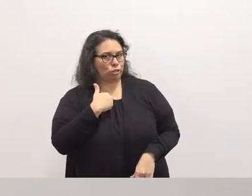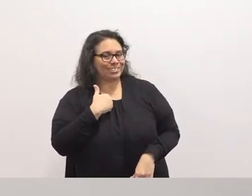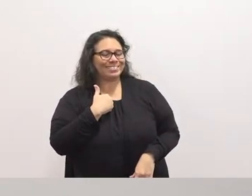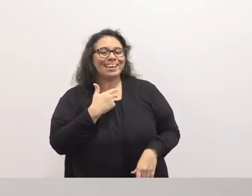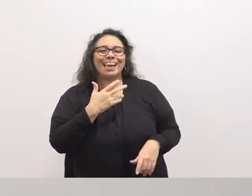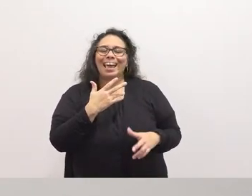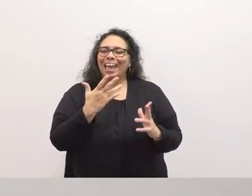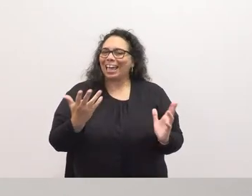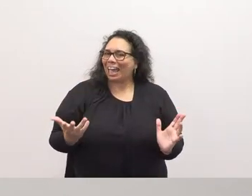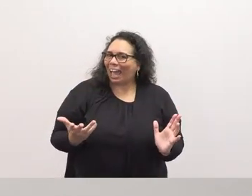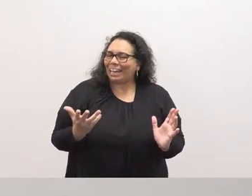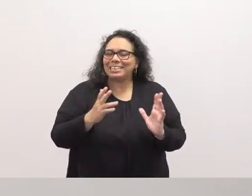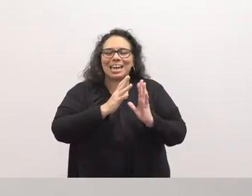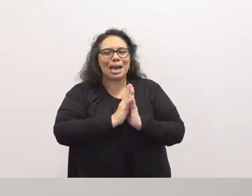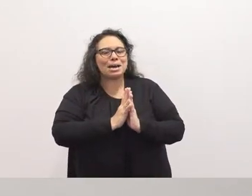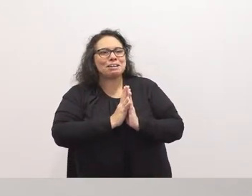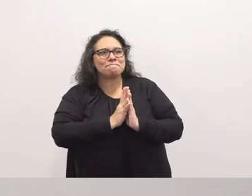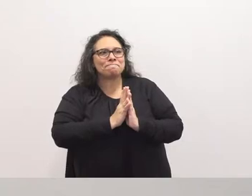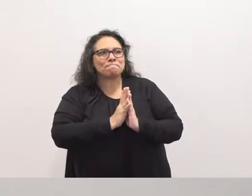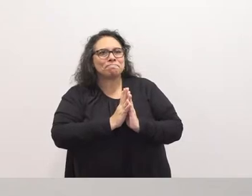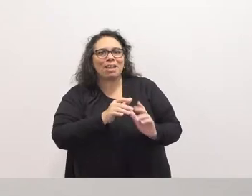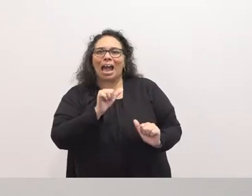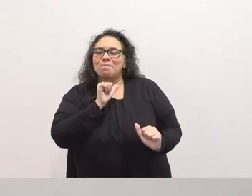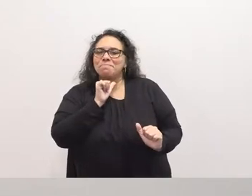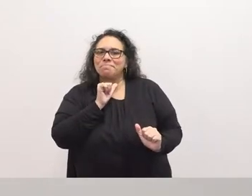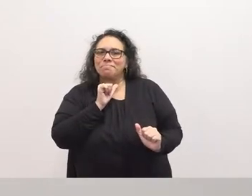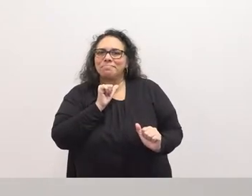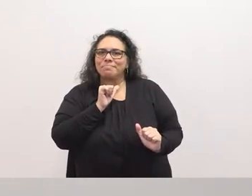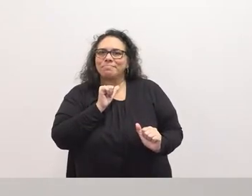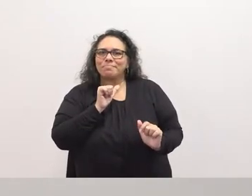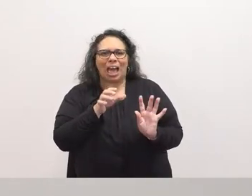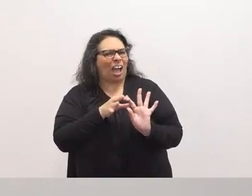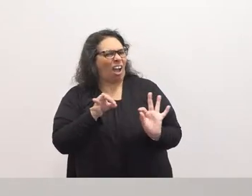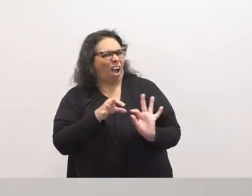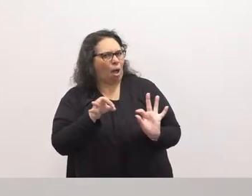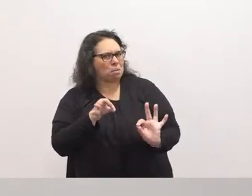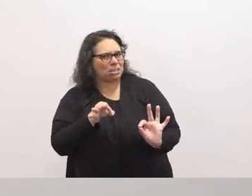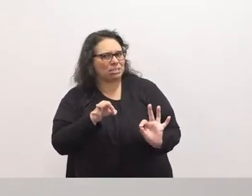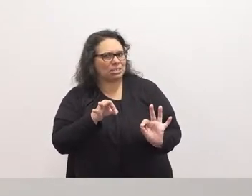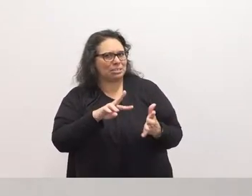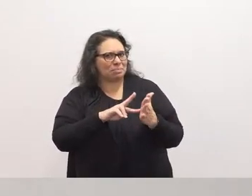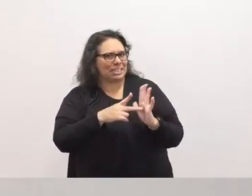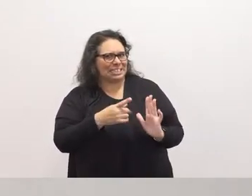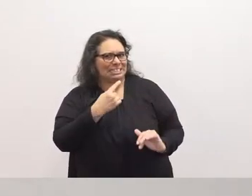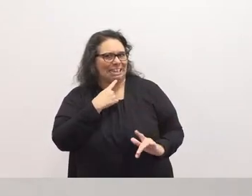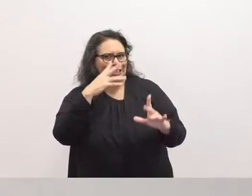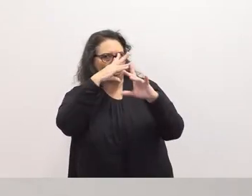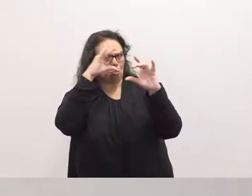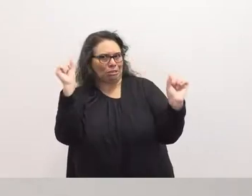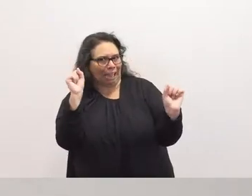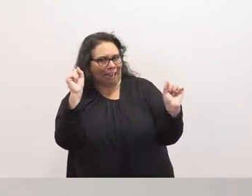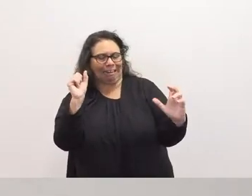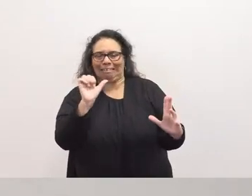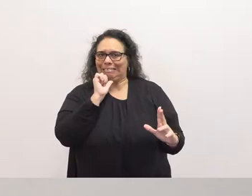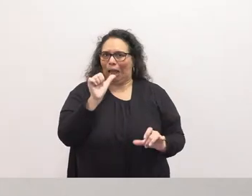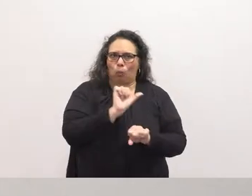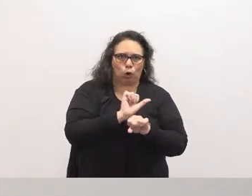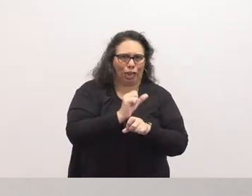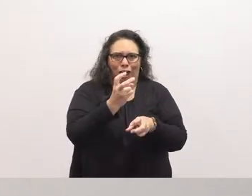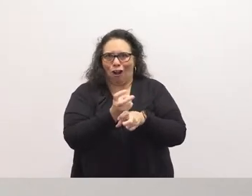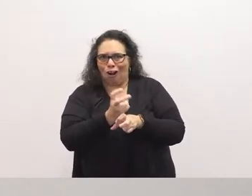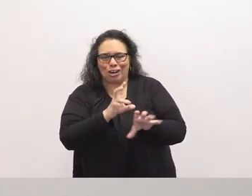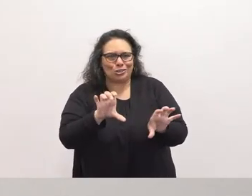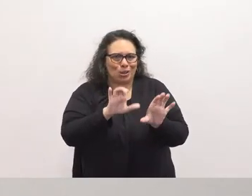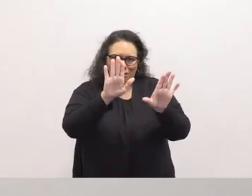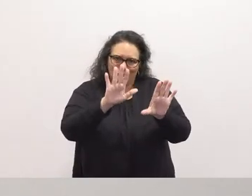and in no way, shape, or form. Is this comment meant to say that our superintendent isn't working hard and doing a